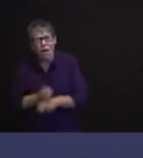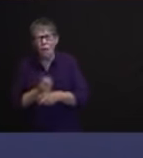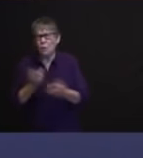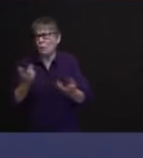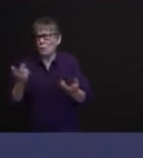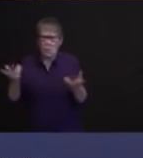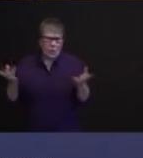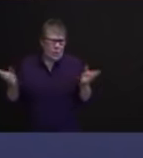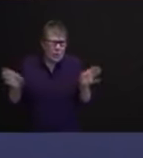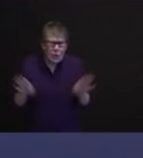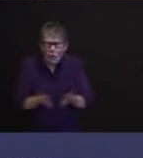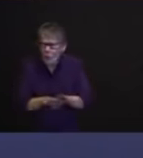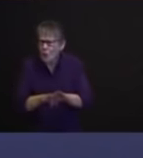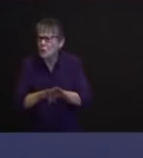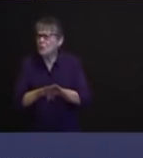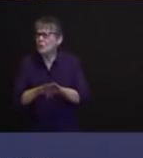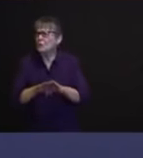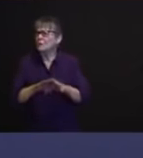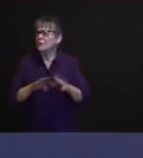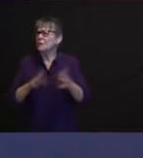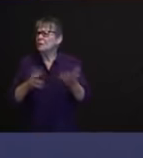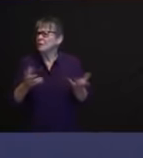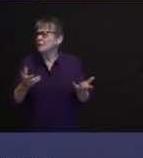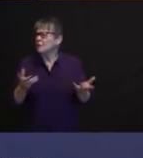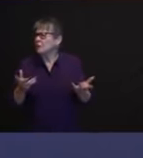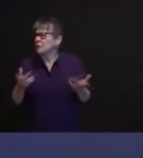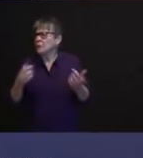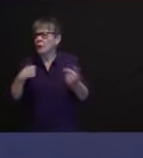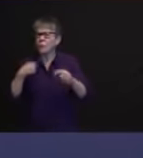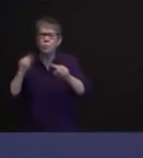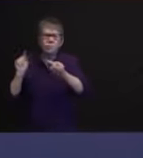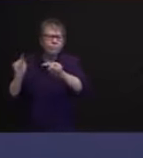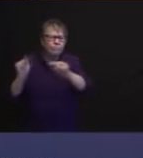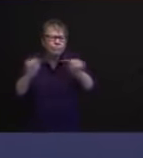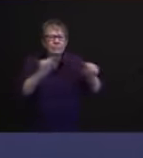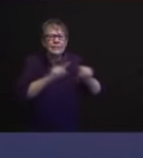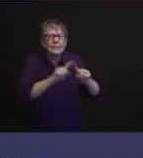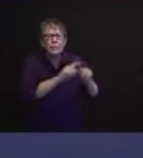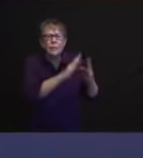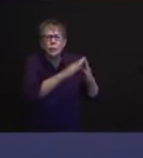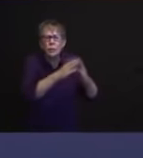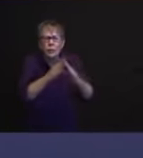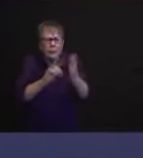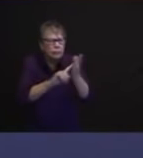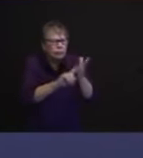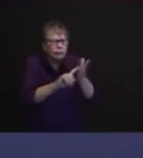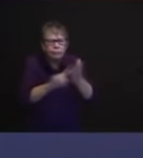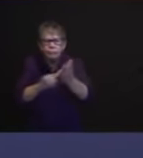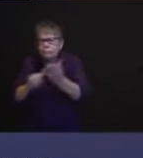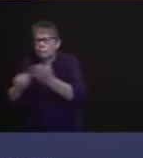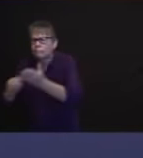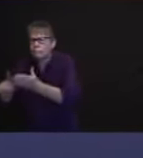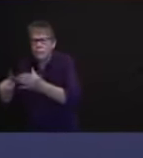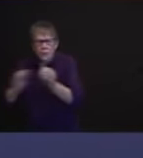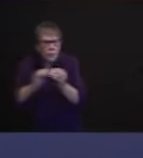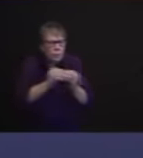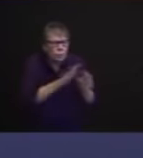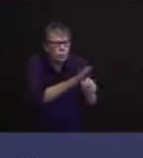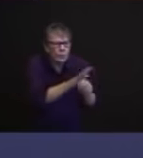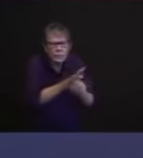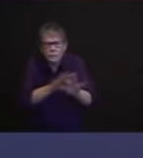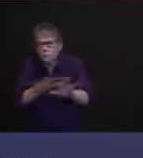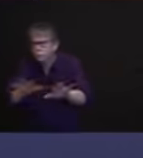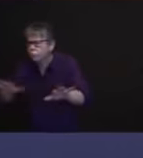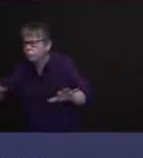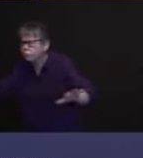and assess that particular community, or to your question, a region, and be very sort of tailor-made in terms of your